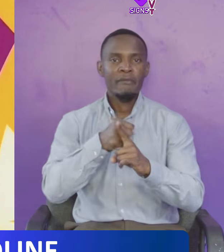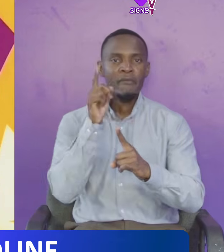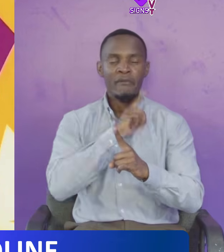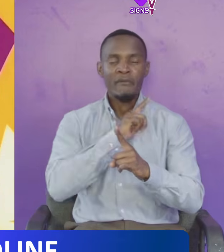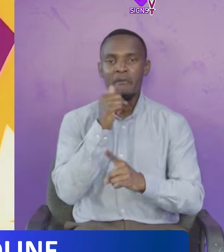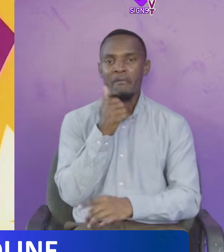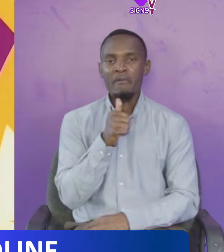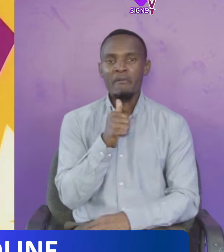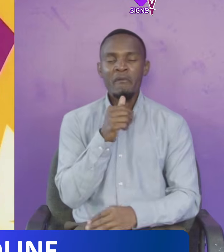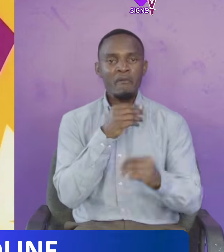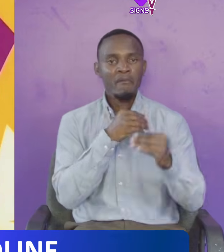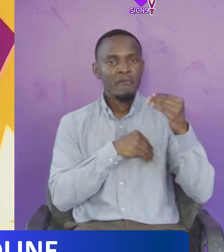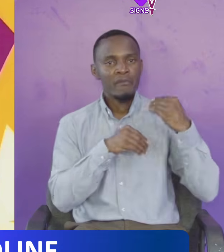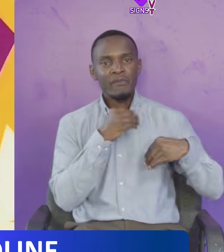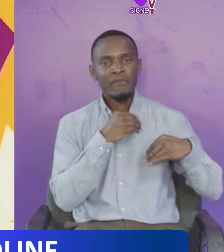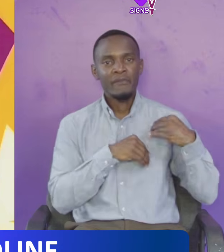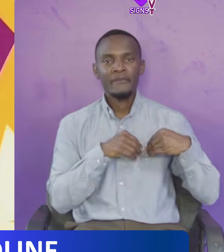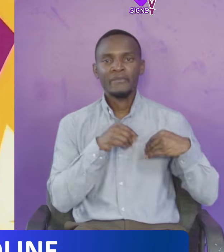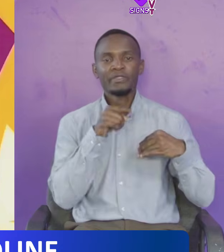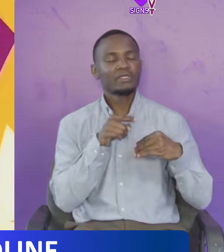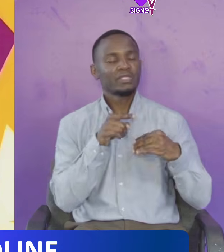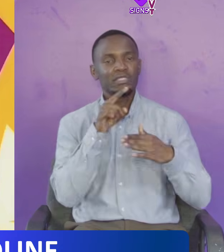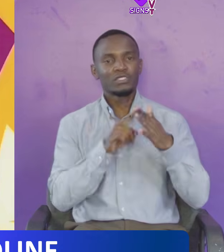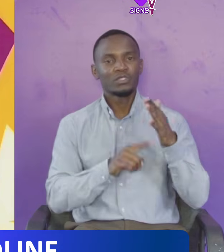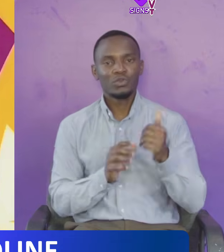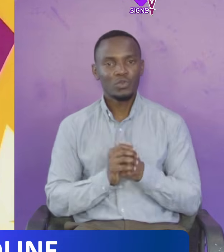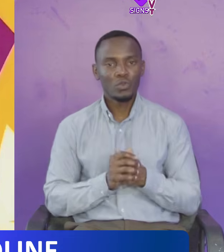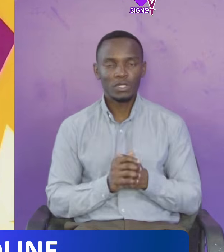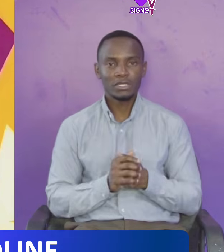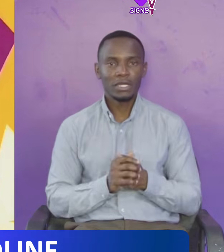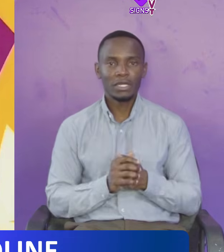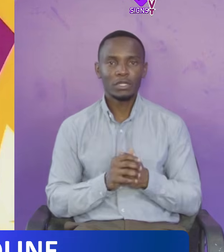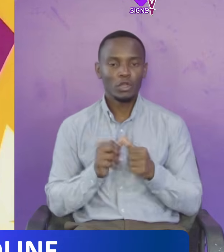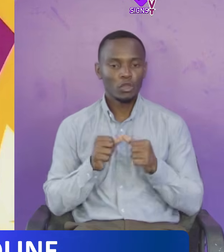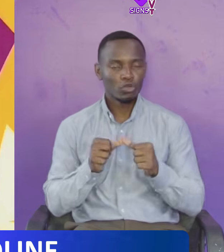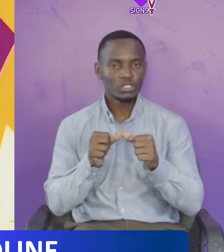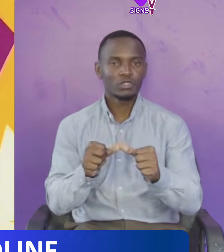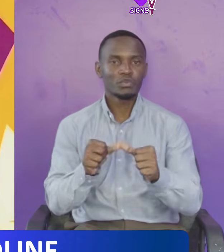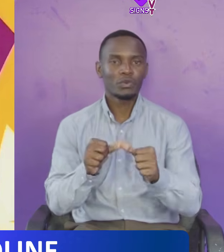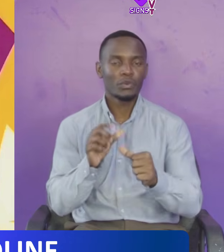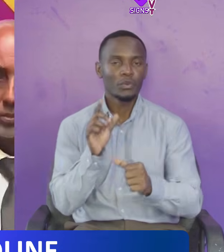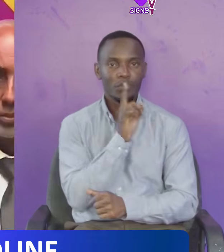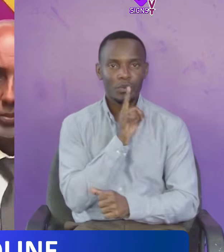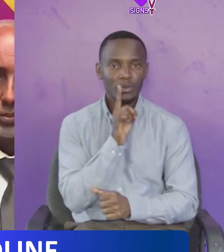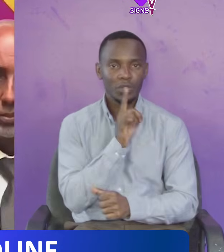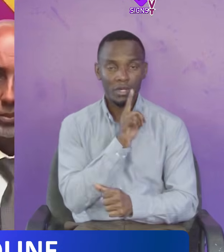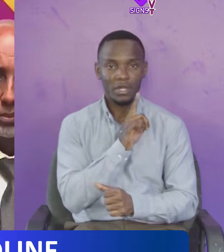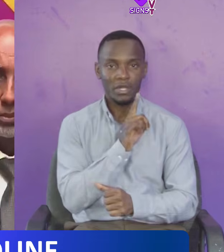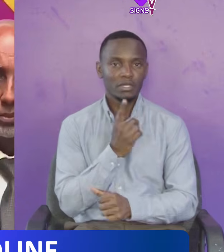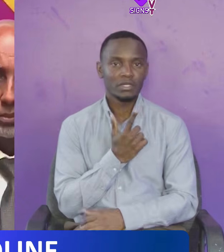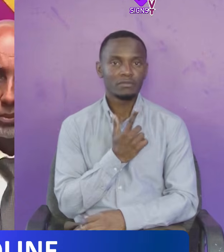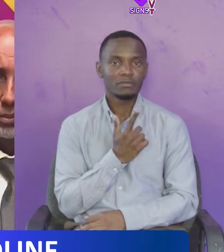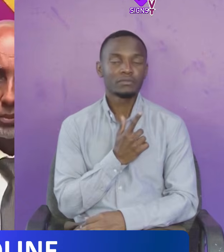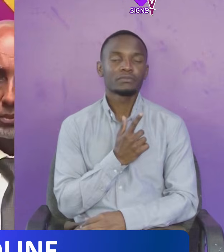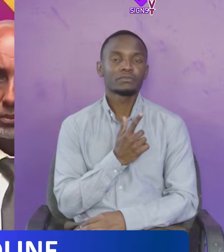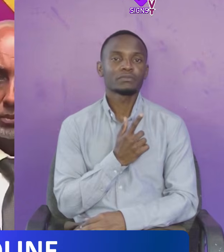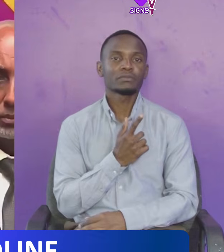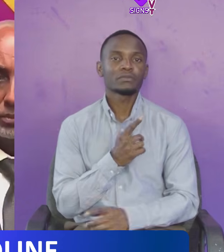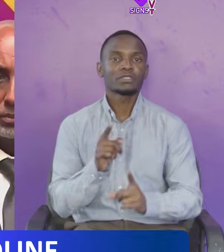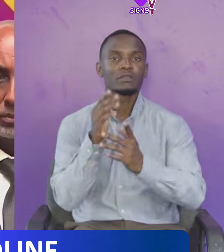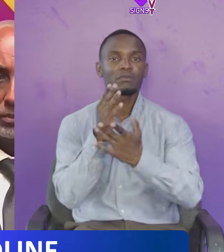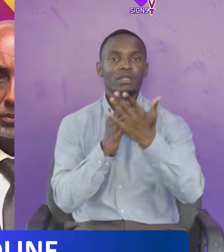a dynamic and persistent threat that adapts to our defenses. Sometimes we have